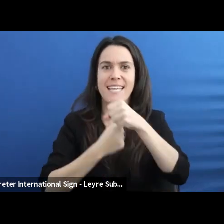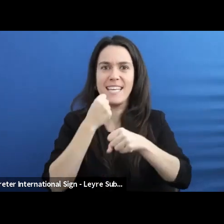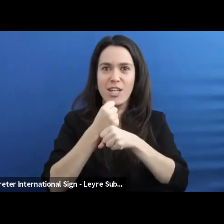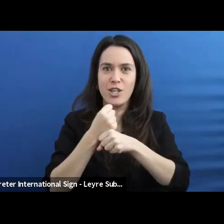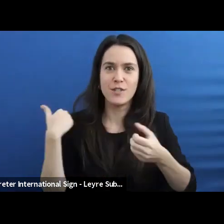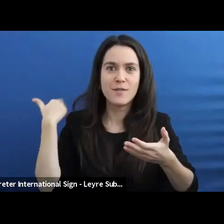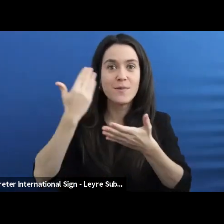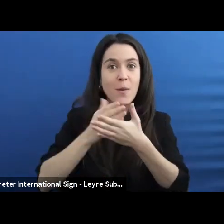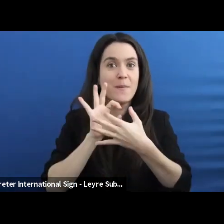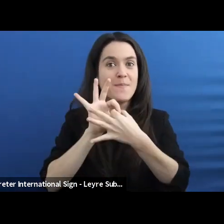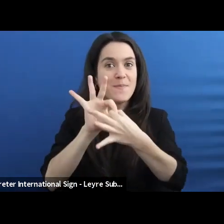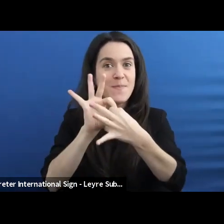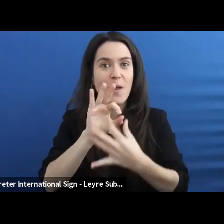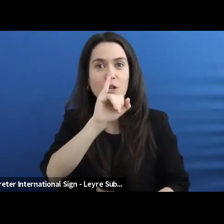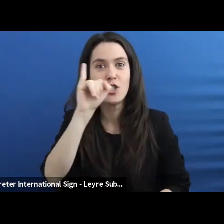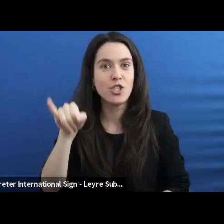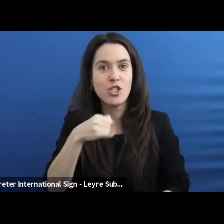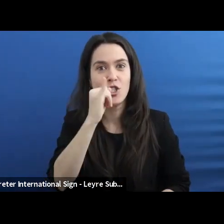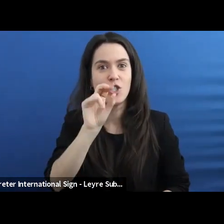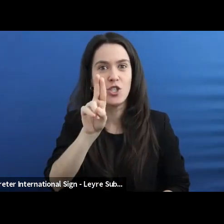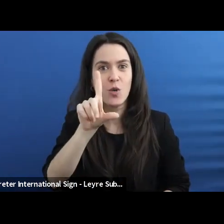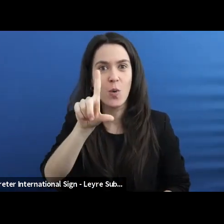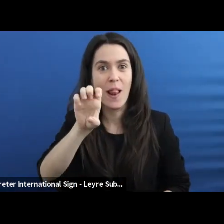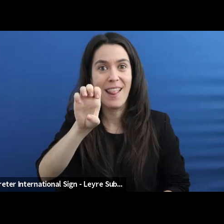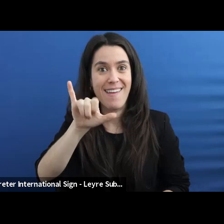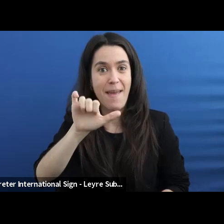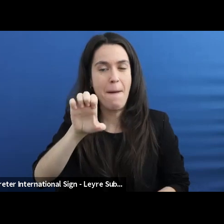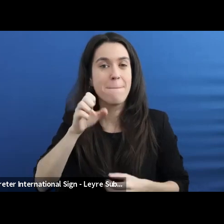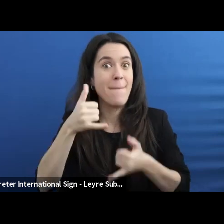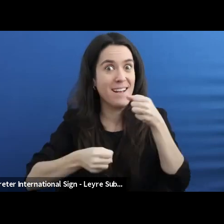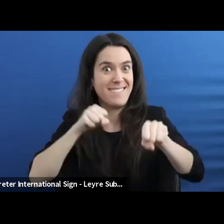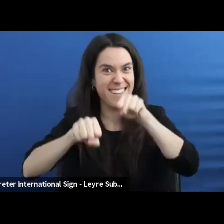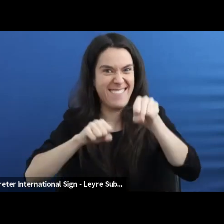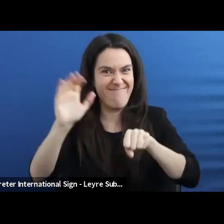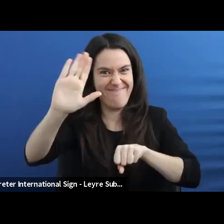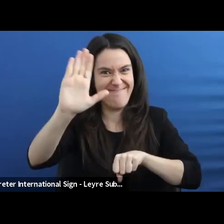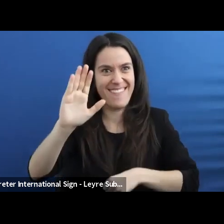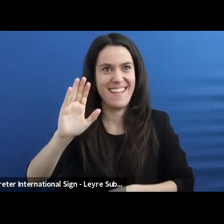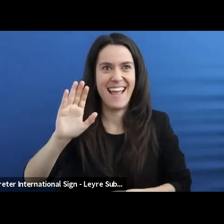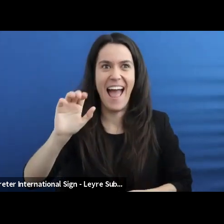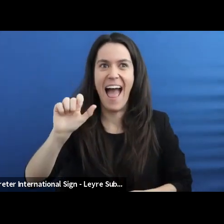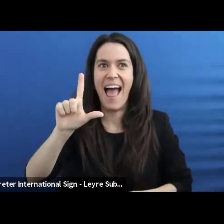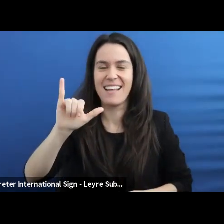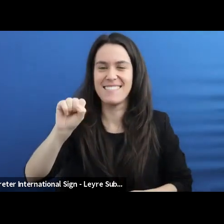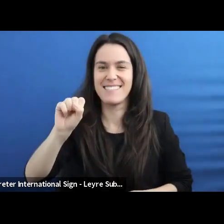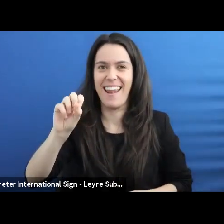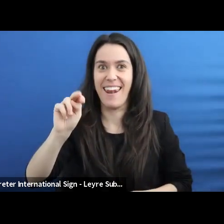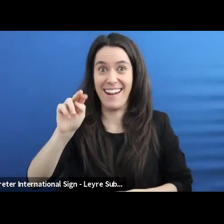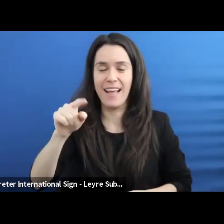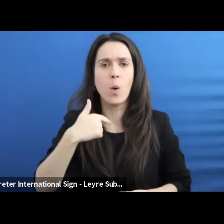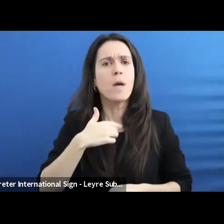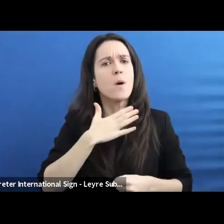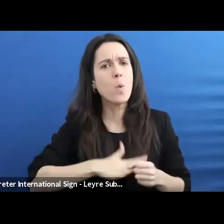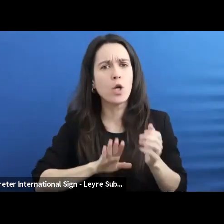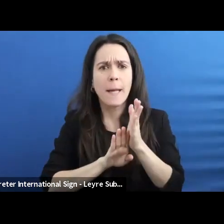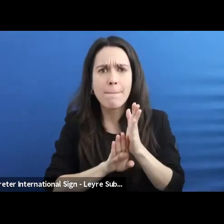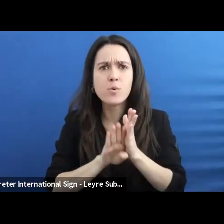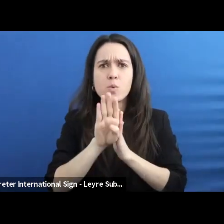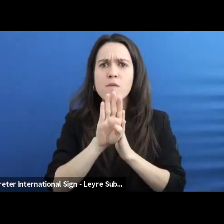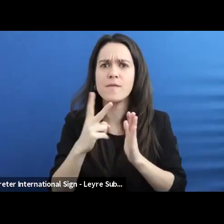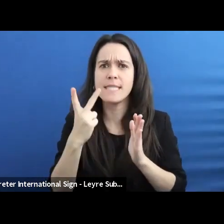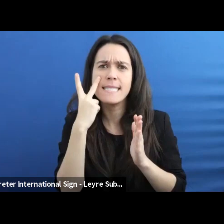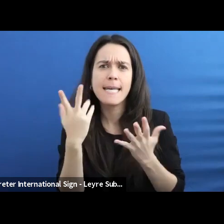Bicycle. Hi, Alison. And to improve overall our performance at the level of